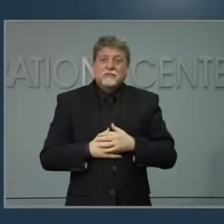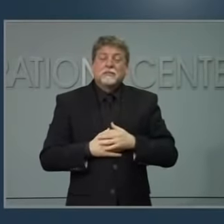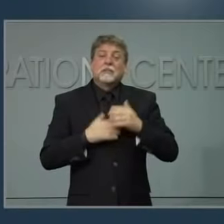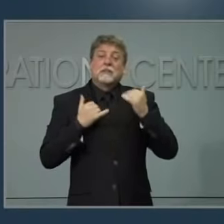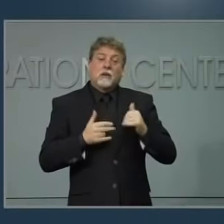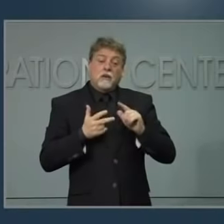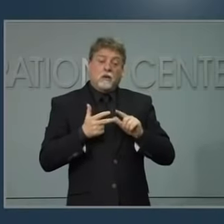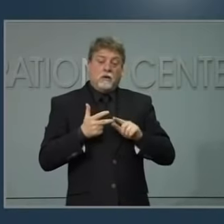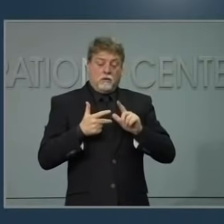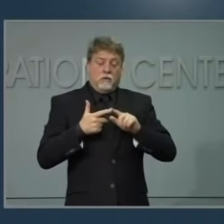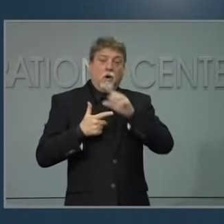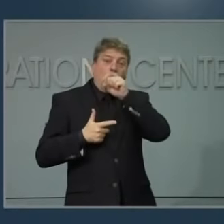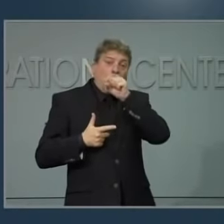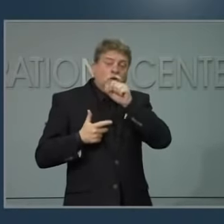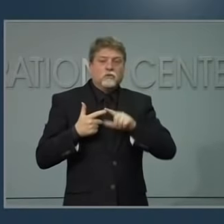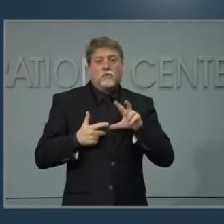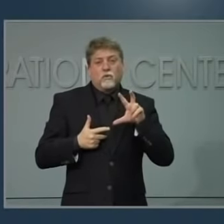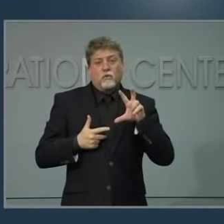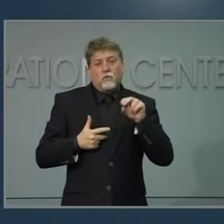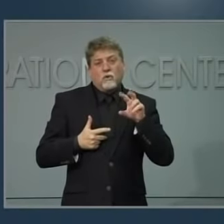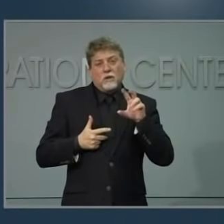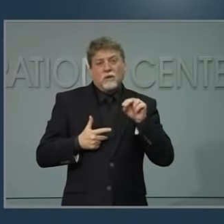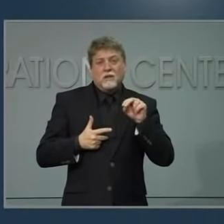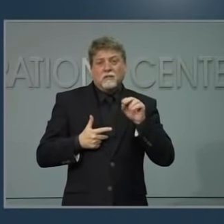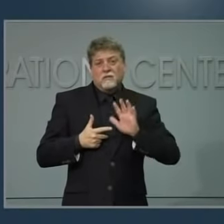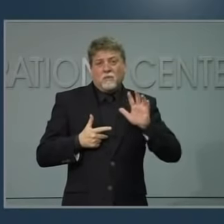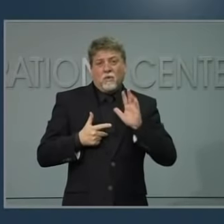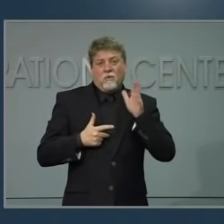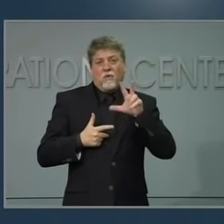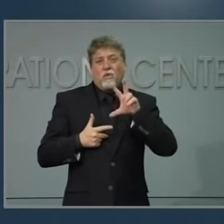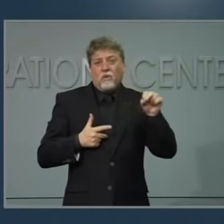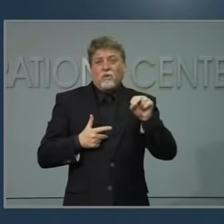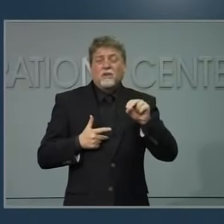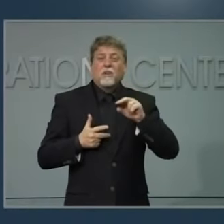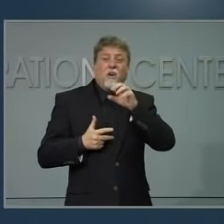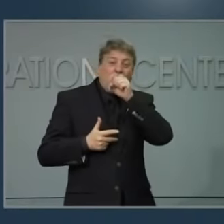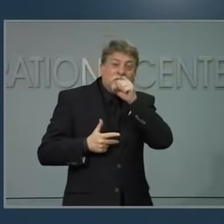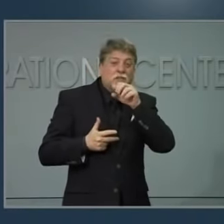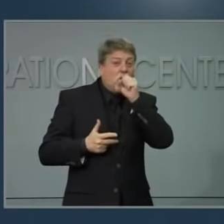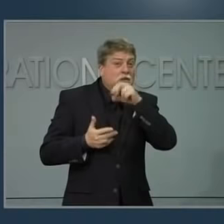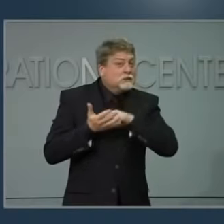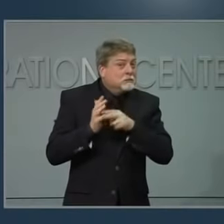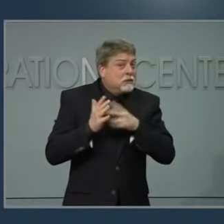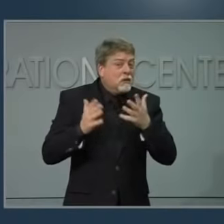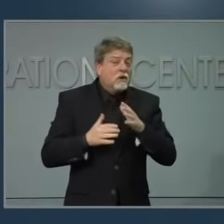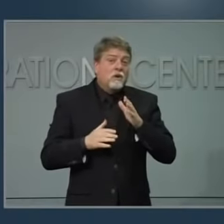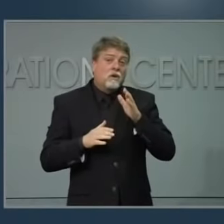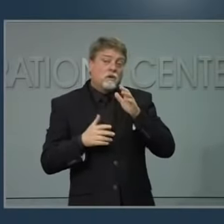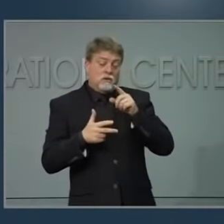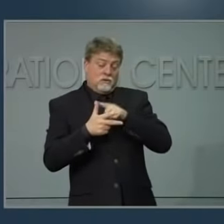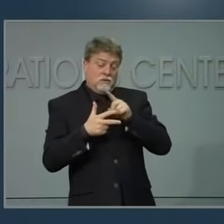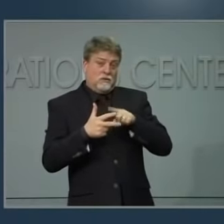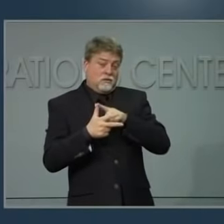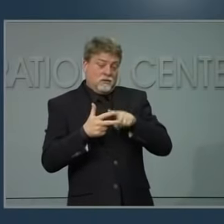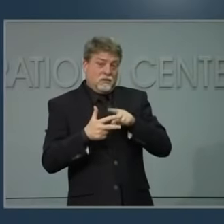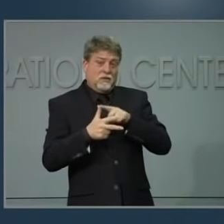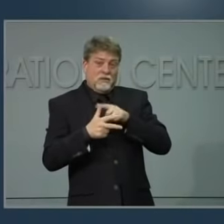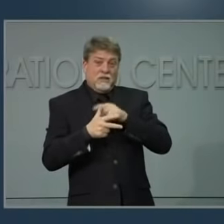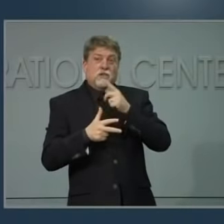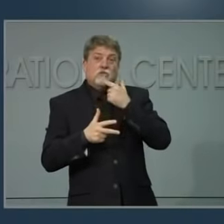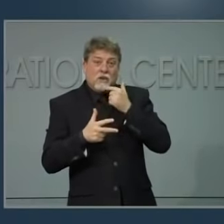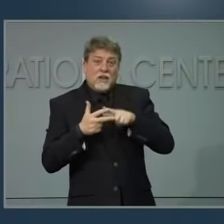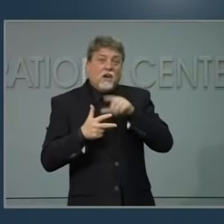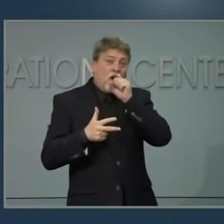orange with substantial levels of viral spread. That means over 80% of counties in North Carolina